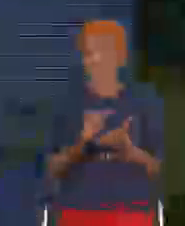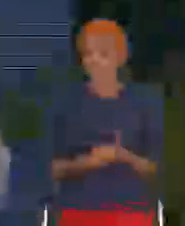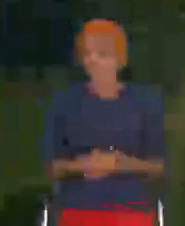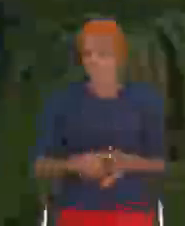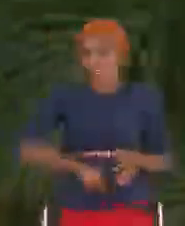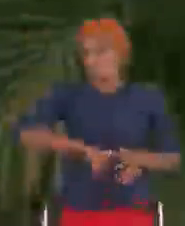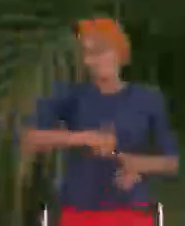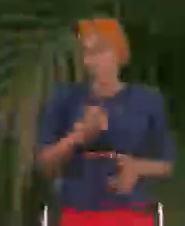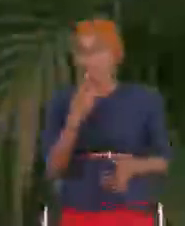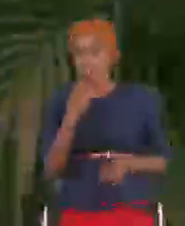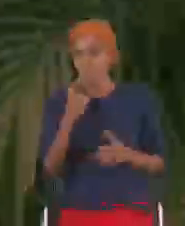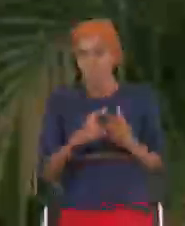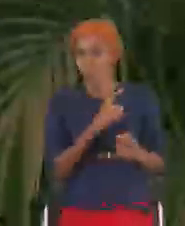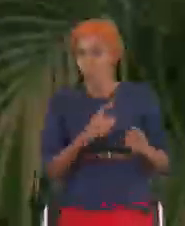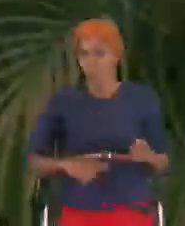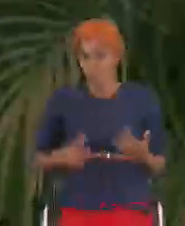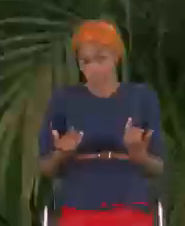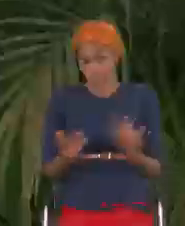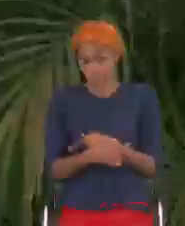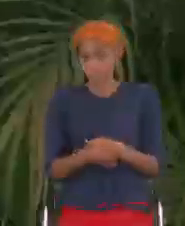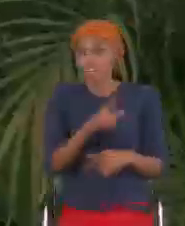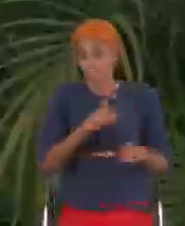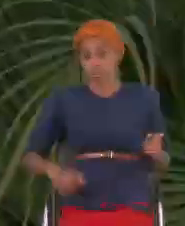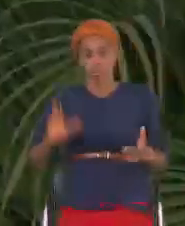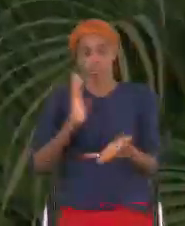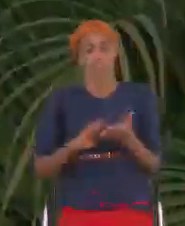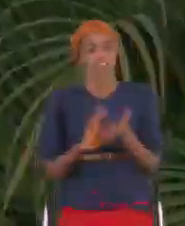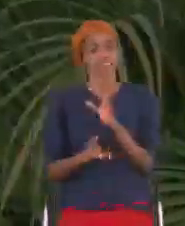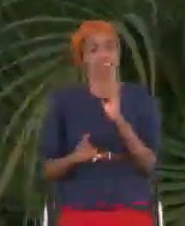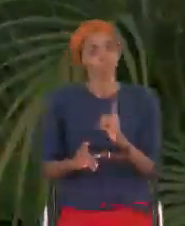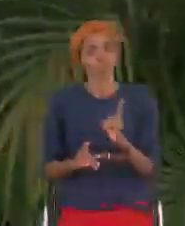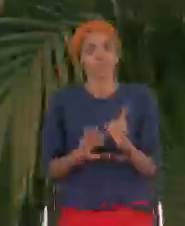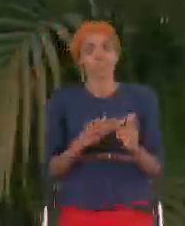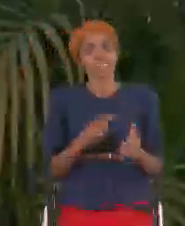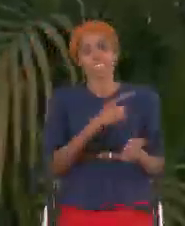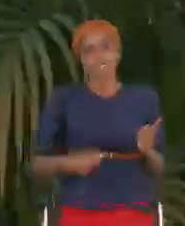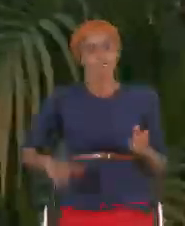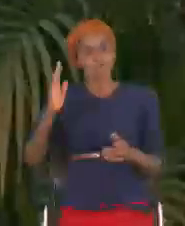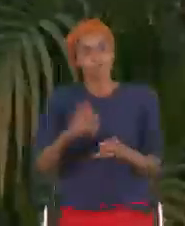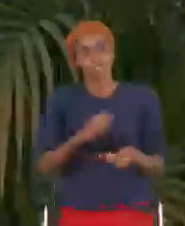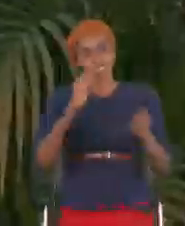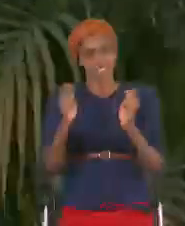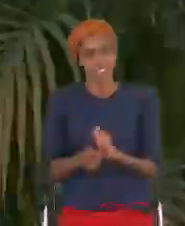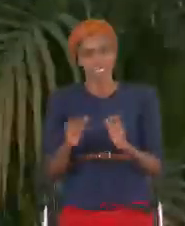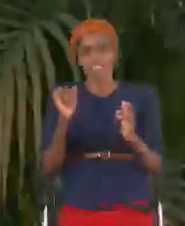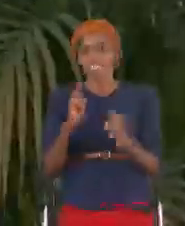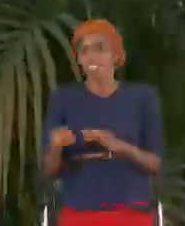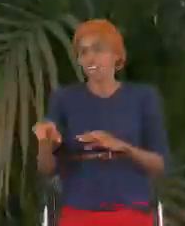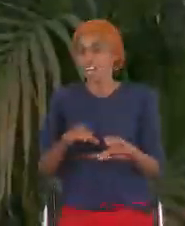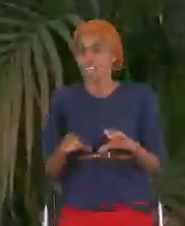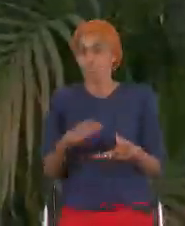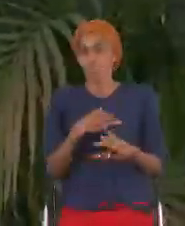Lord today, the Lord will forgive you. And the Lord will change the action and